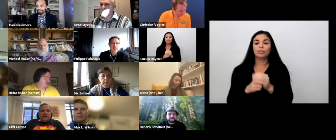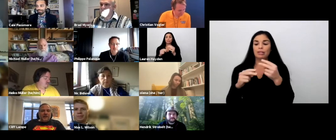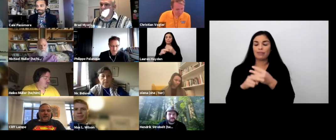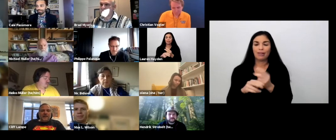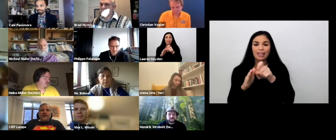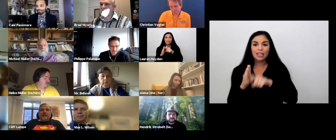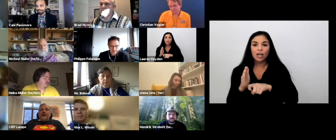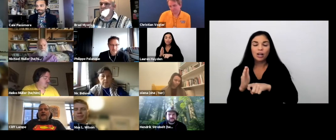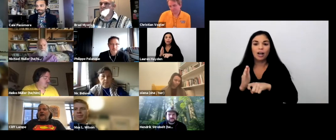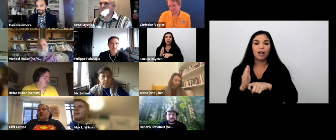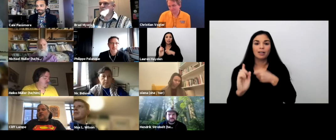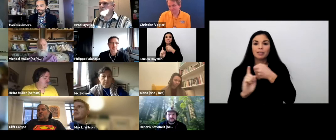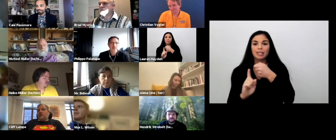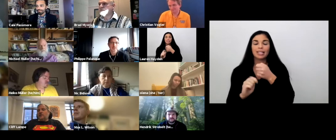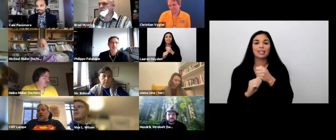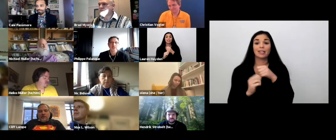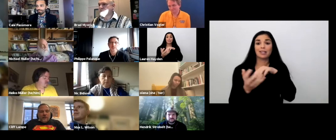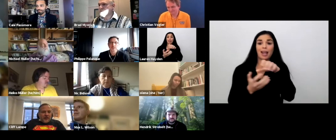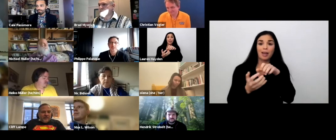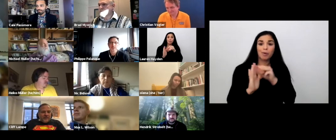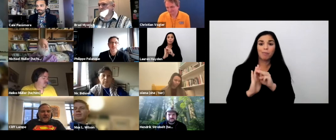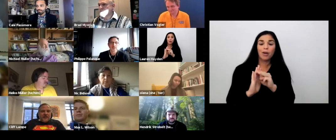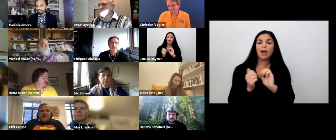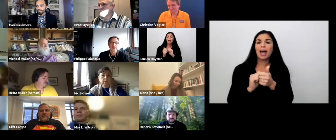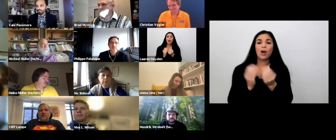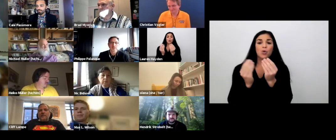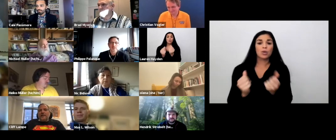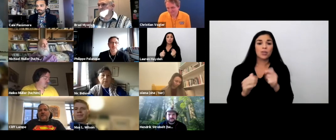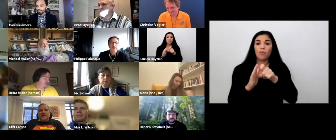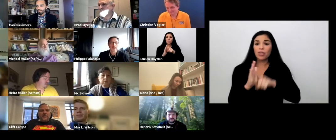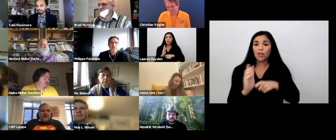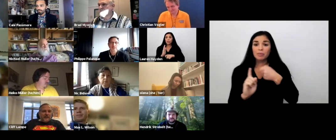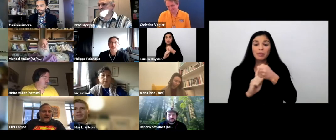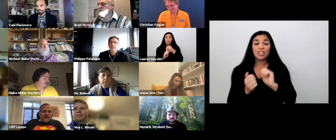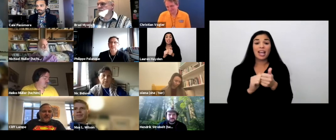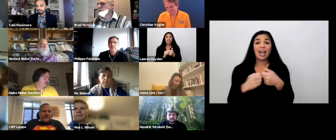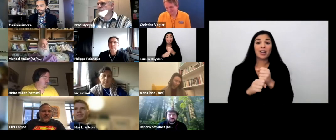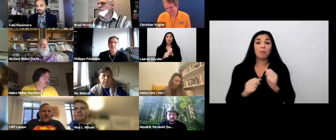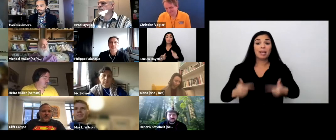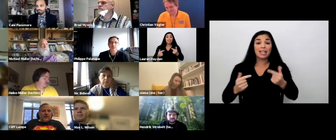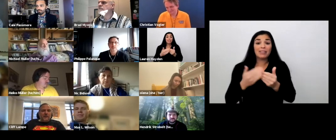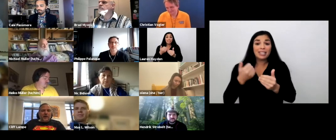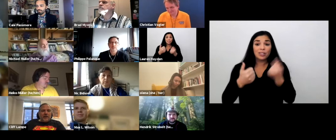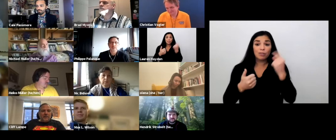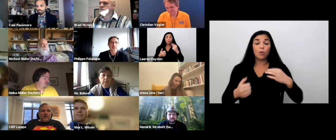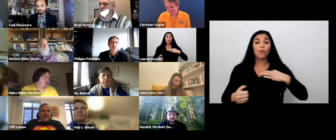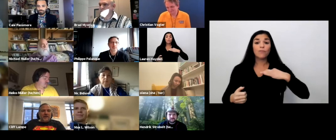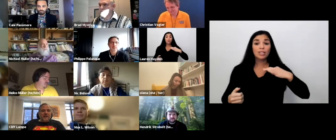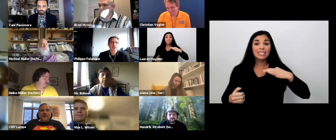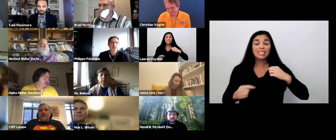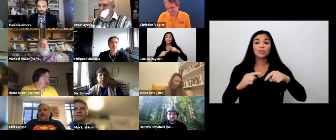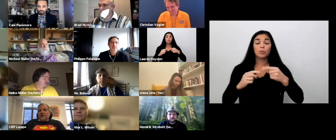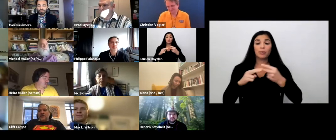of hybridity. How can we resolve those cost implications? How can we make life easier for our volunteers as we figure out what our pain points